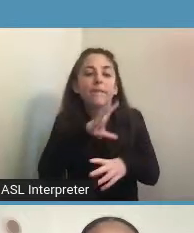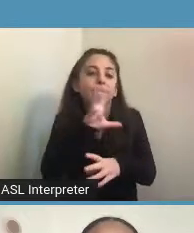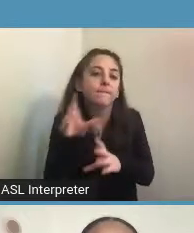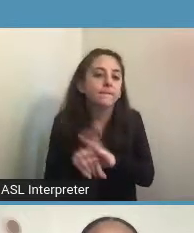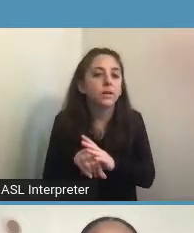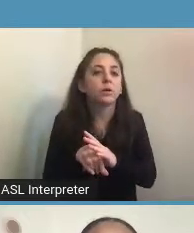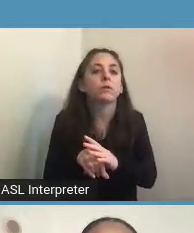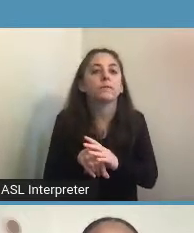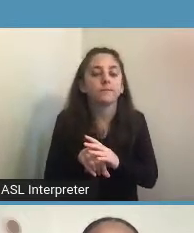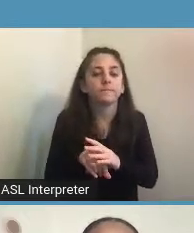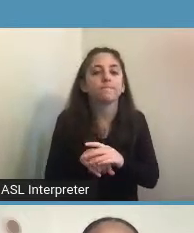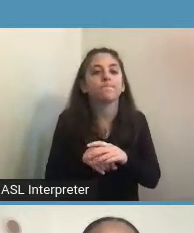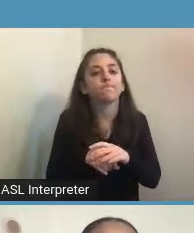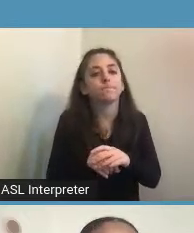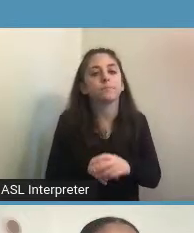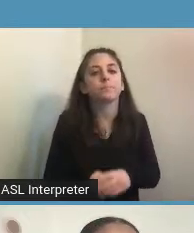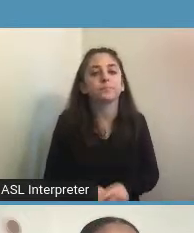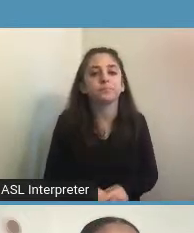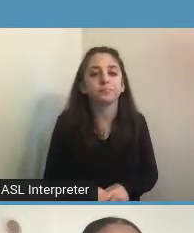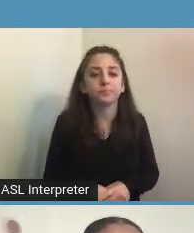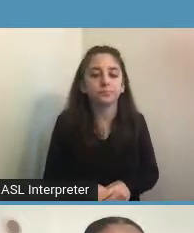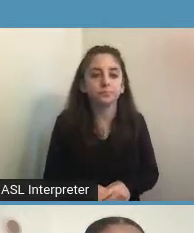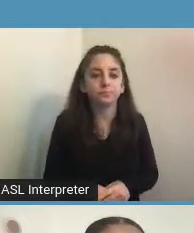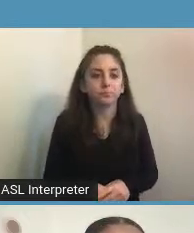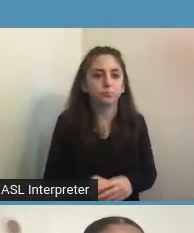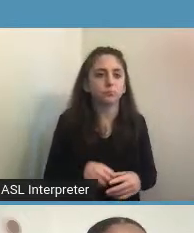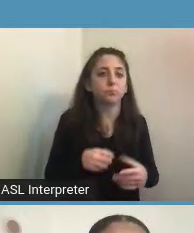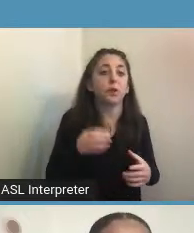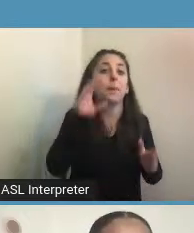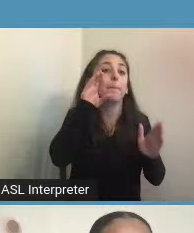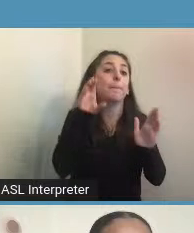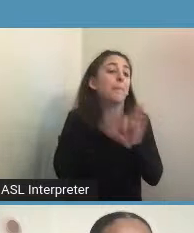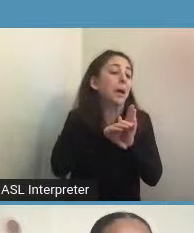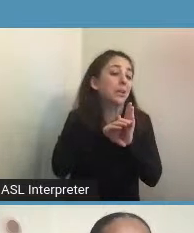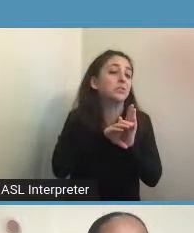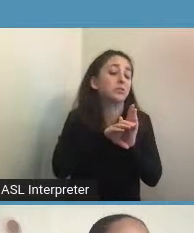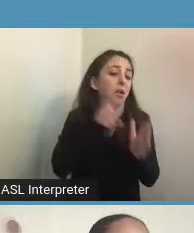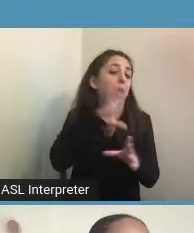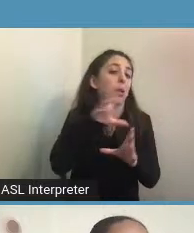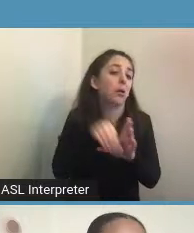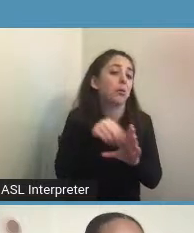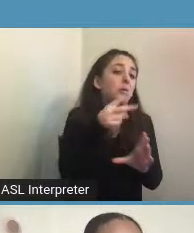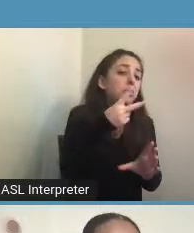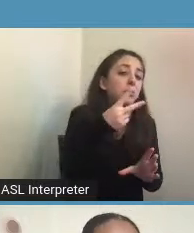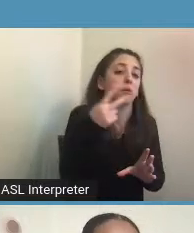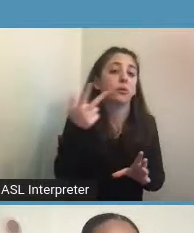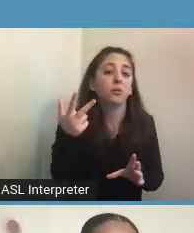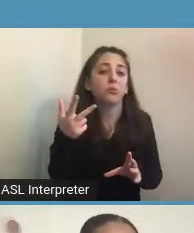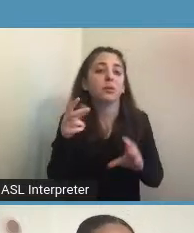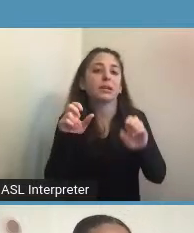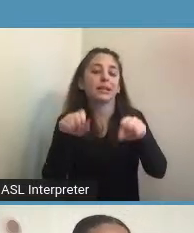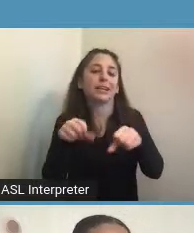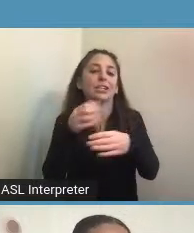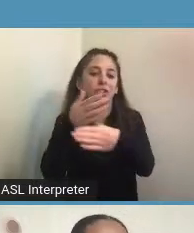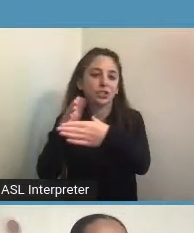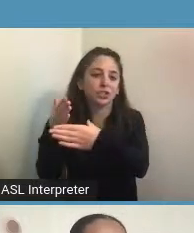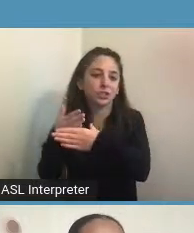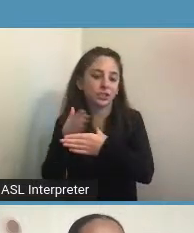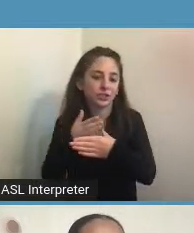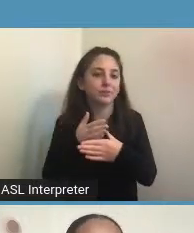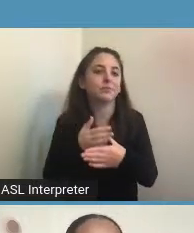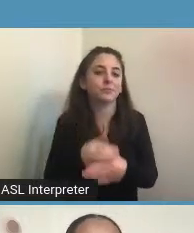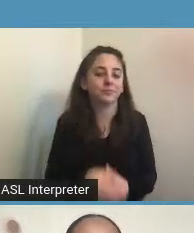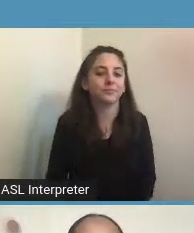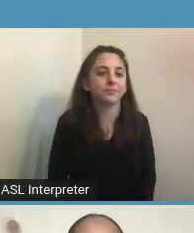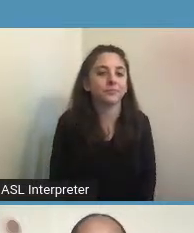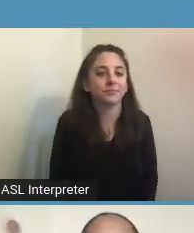institutions, and 2 to 3 images for people to share in case they don't have something in their collection that goes along with what your